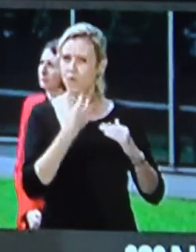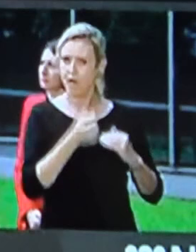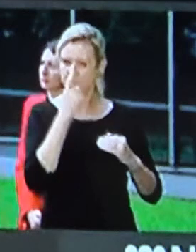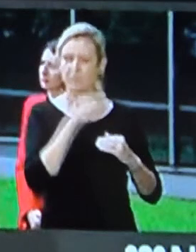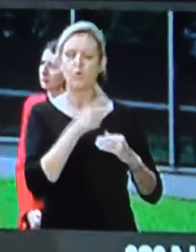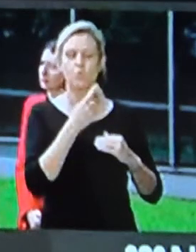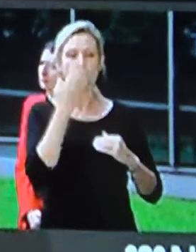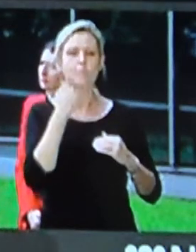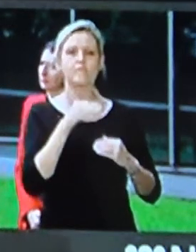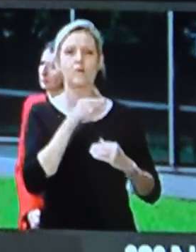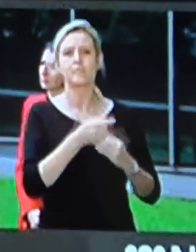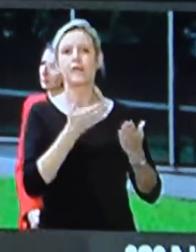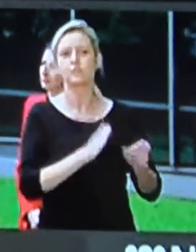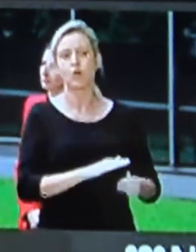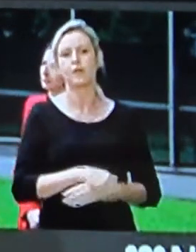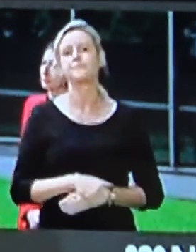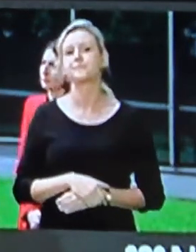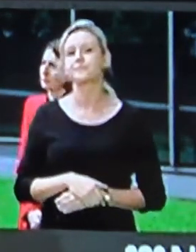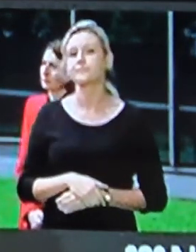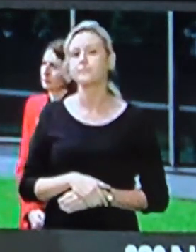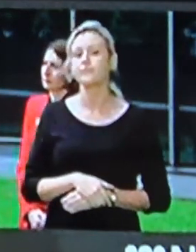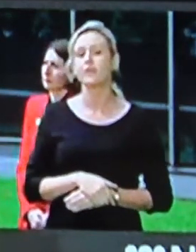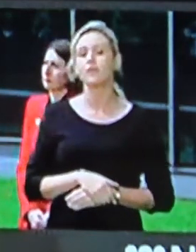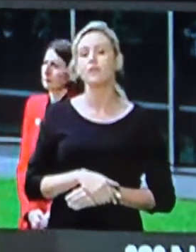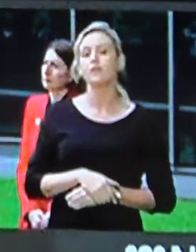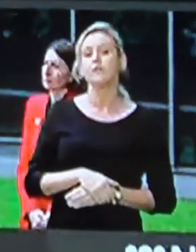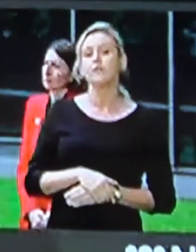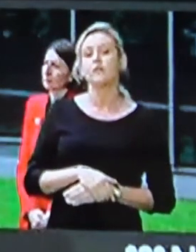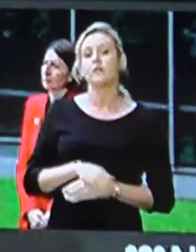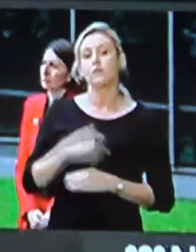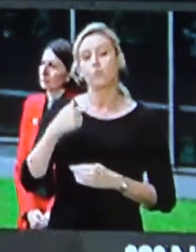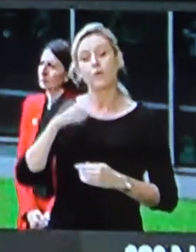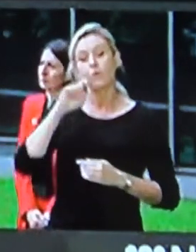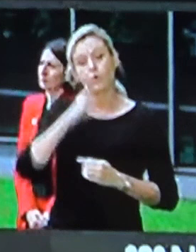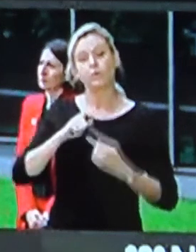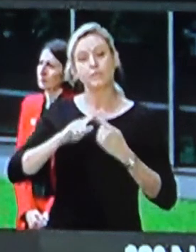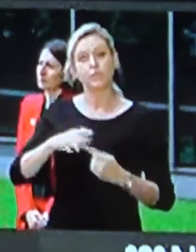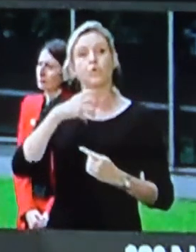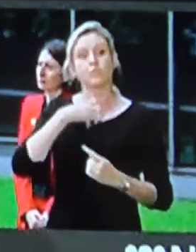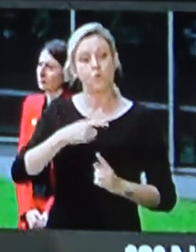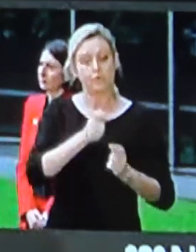that the additional testing has been, as recommended yesterday by Dr. Chant, is occurring